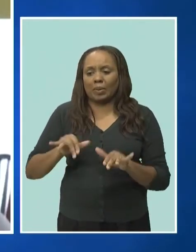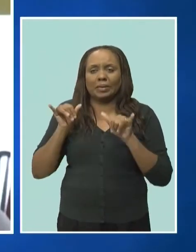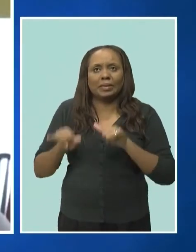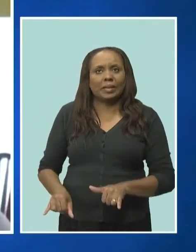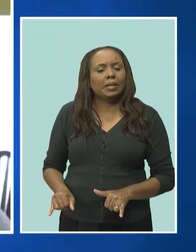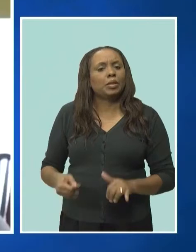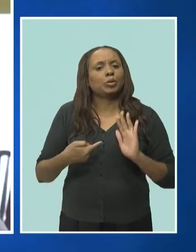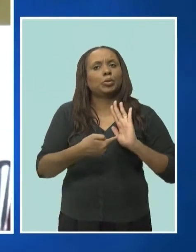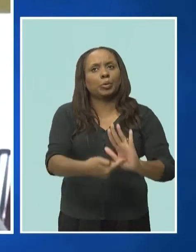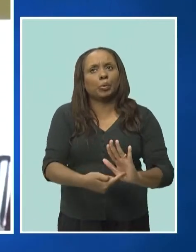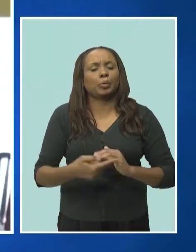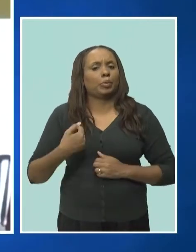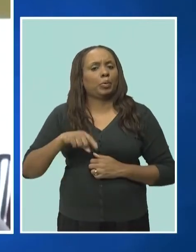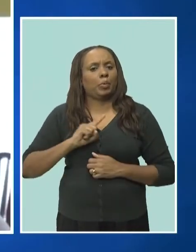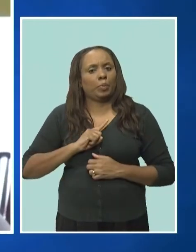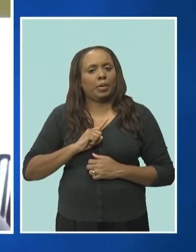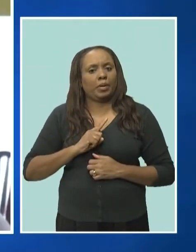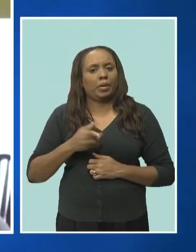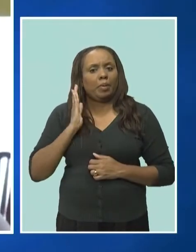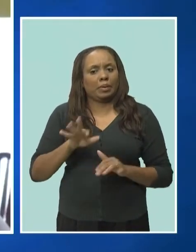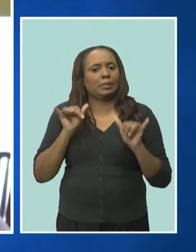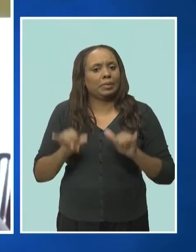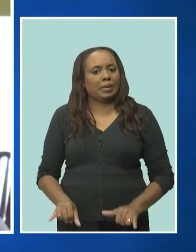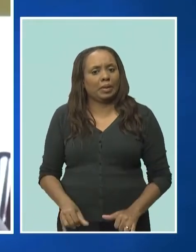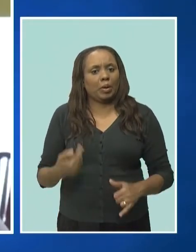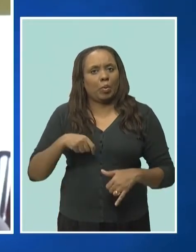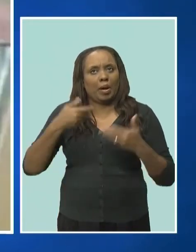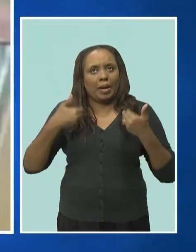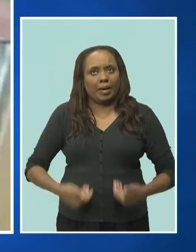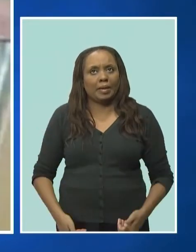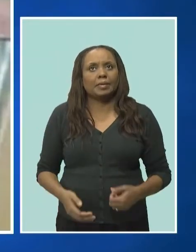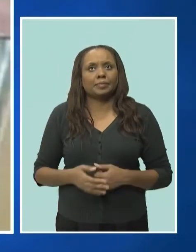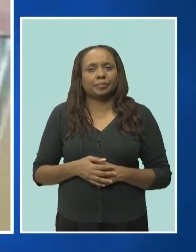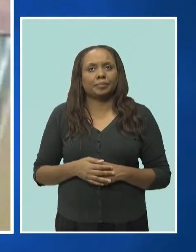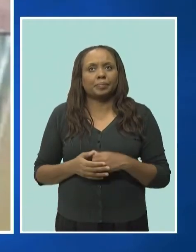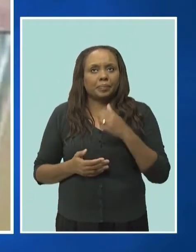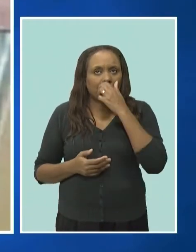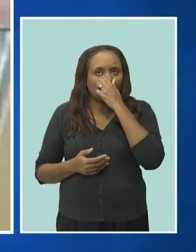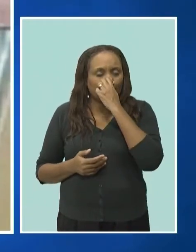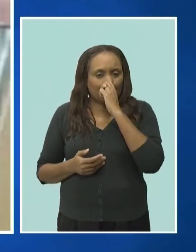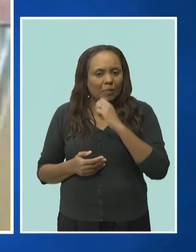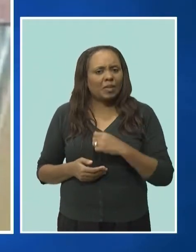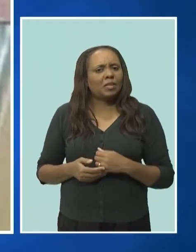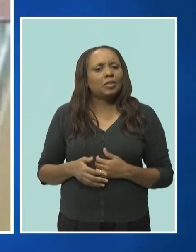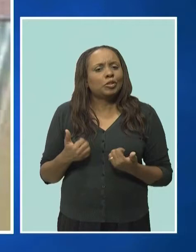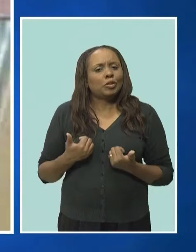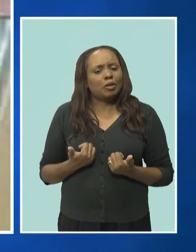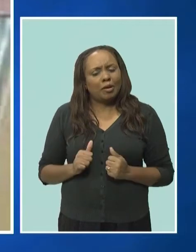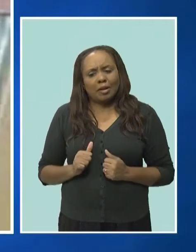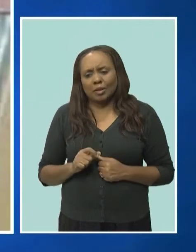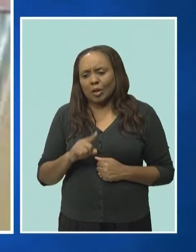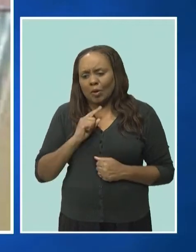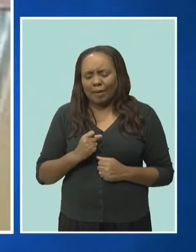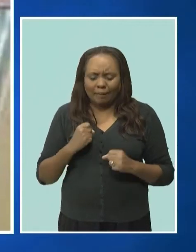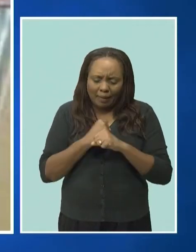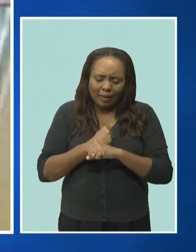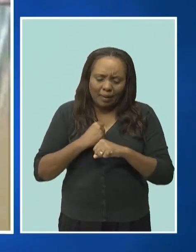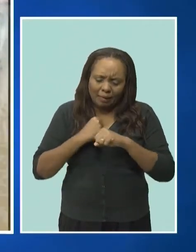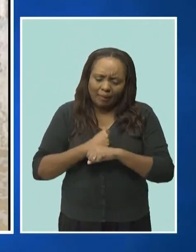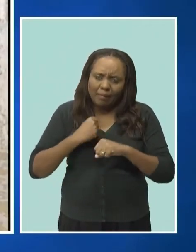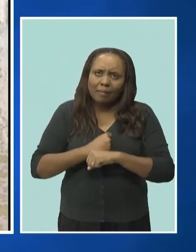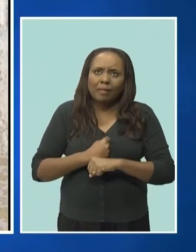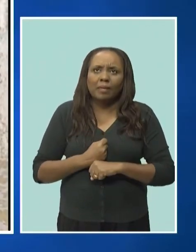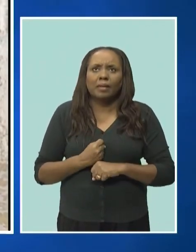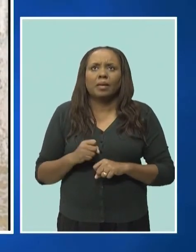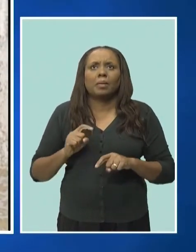y'all that we're here to stay. Although Odella tries to maintain a fighting spirit, she's also navigating the challenges